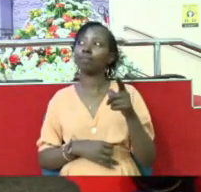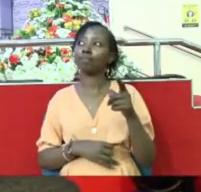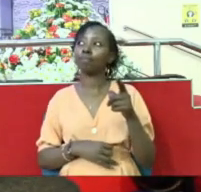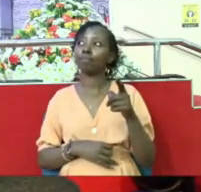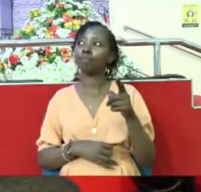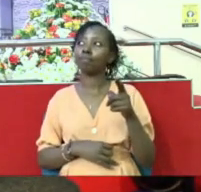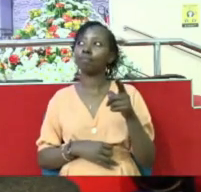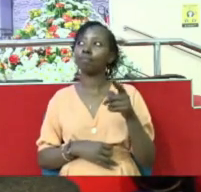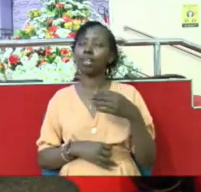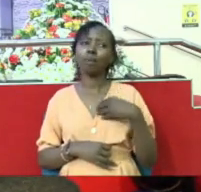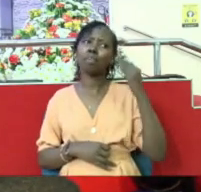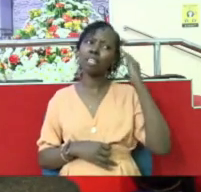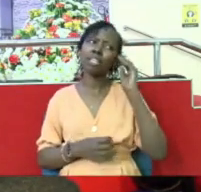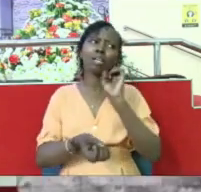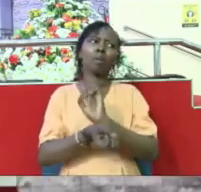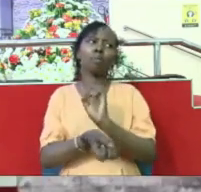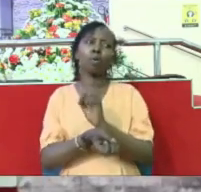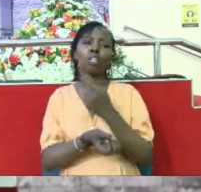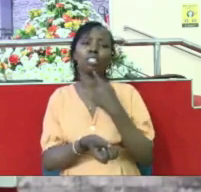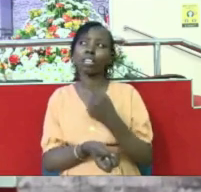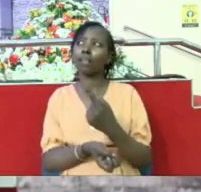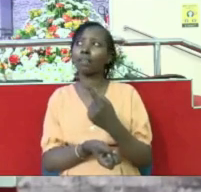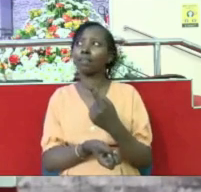think Paul is trying to say this. Paulo anasema hivi.